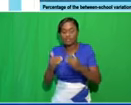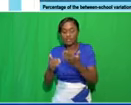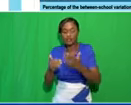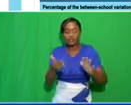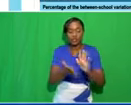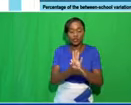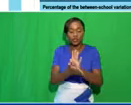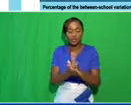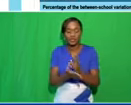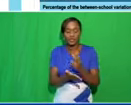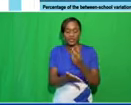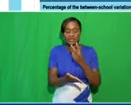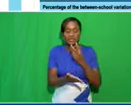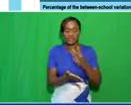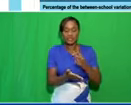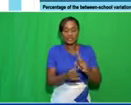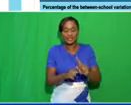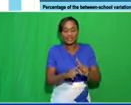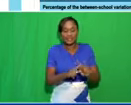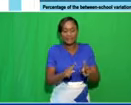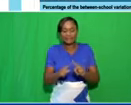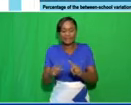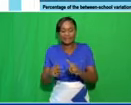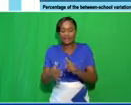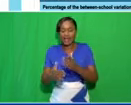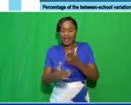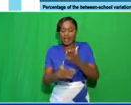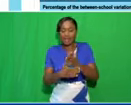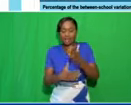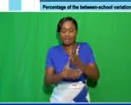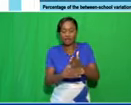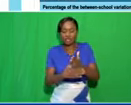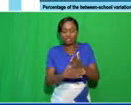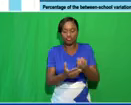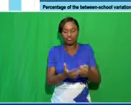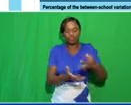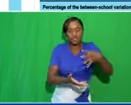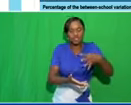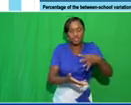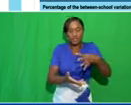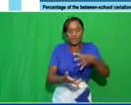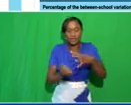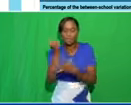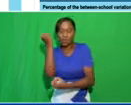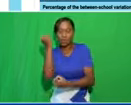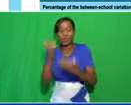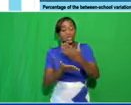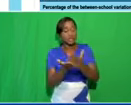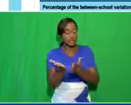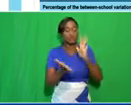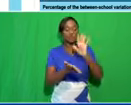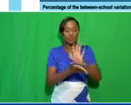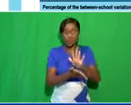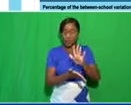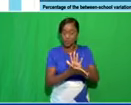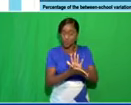a difference in the average socioeconomic status. In other words, some schools you